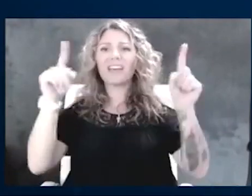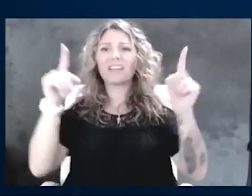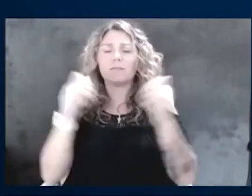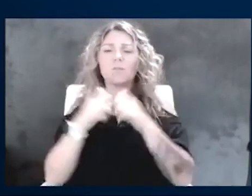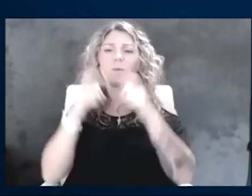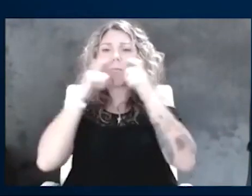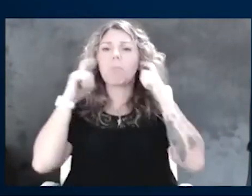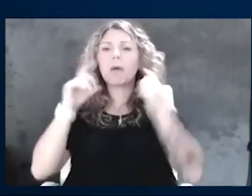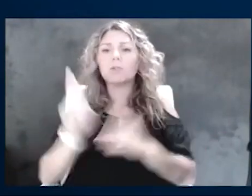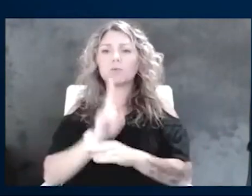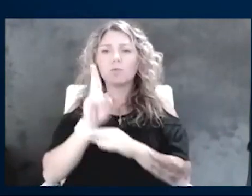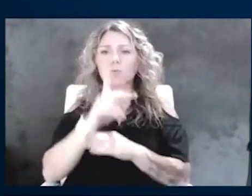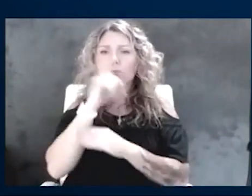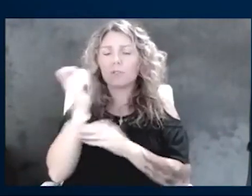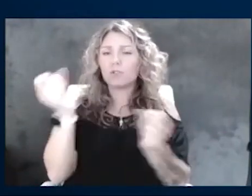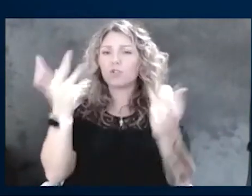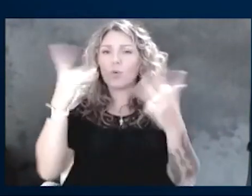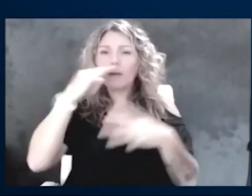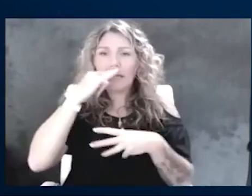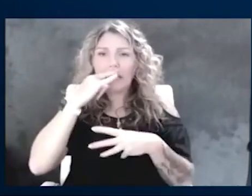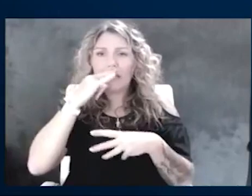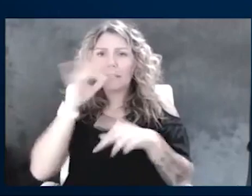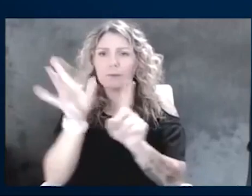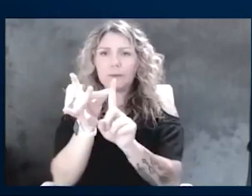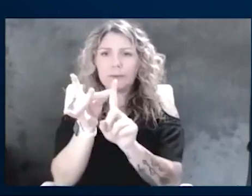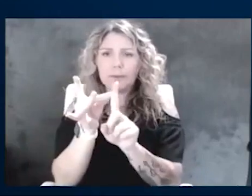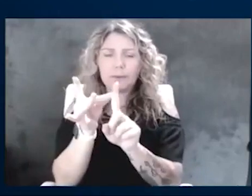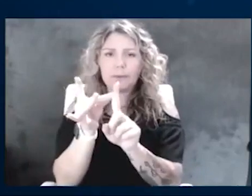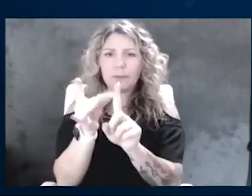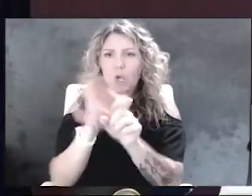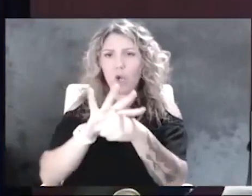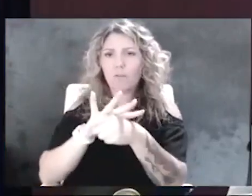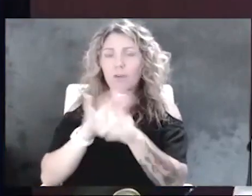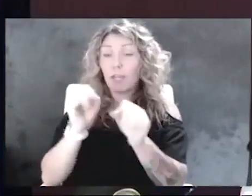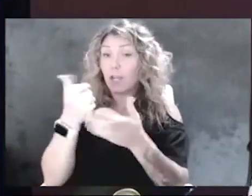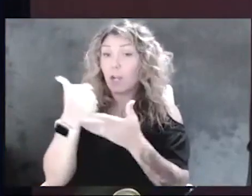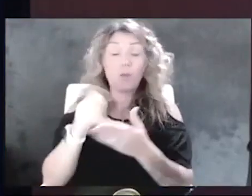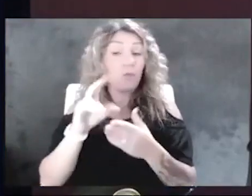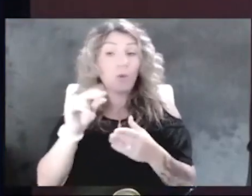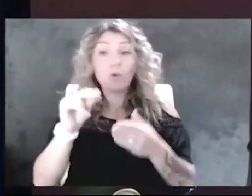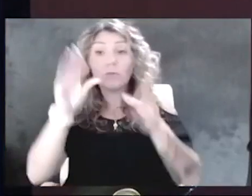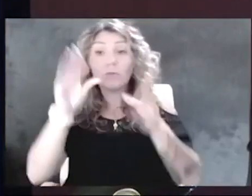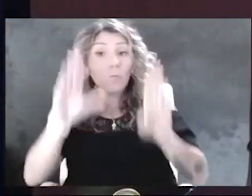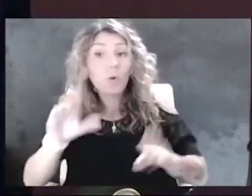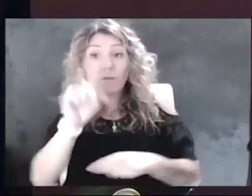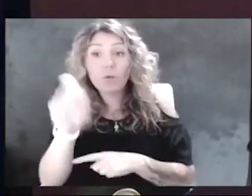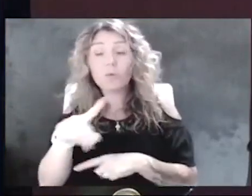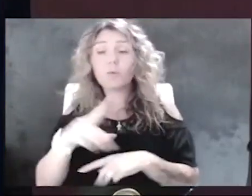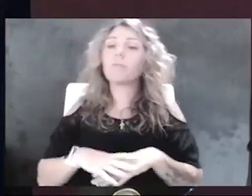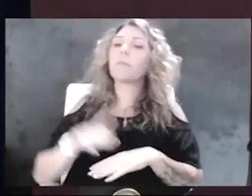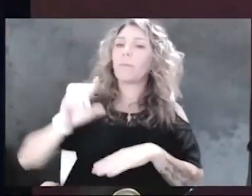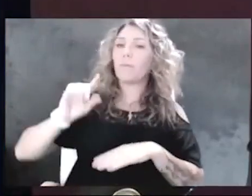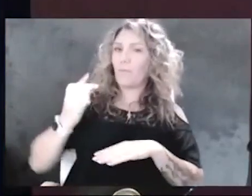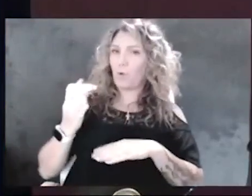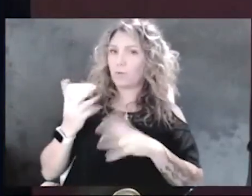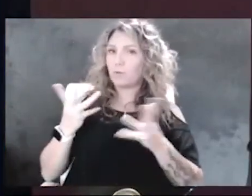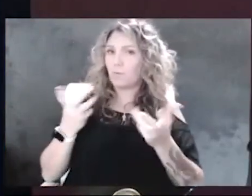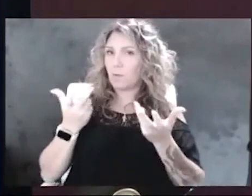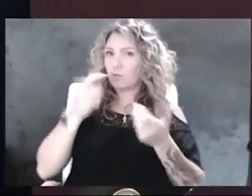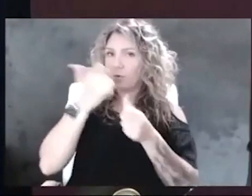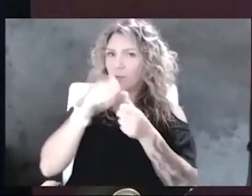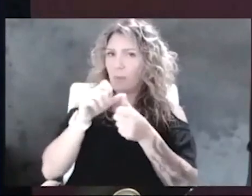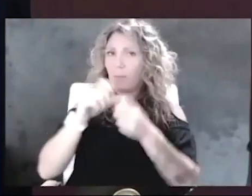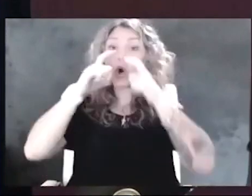because so many kids got it. Can you just help us understand the mask situation? Well, first, let's remember what masks are designed